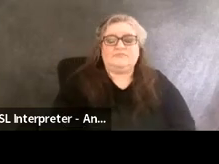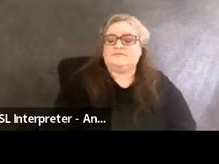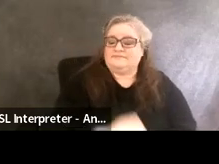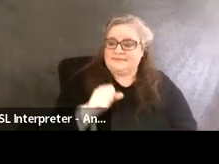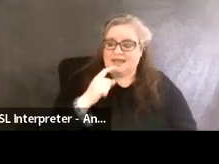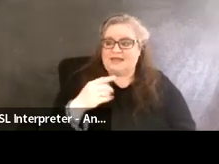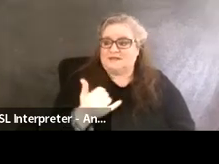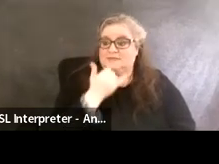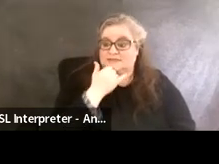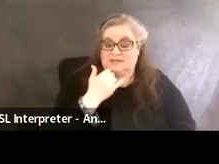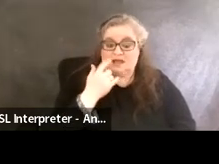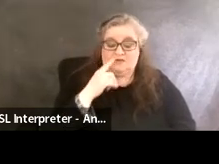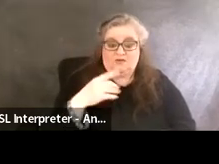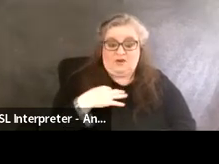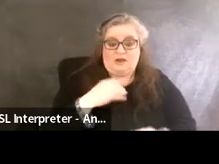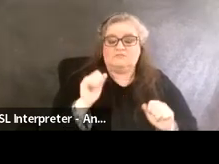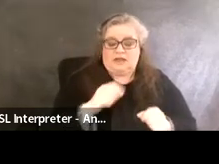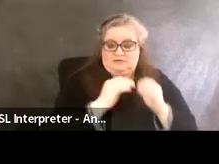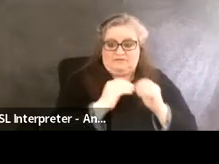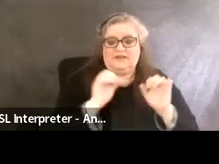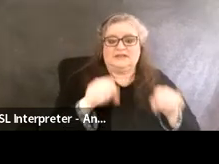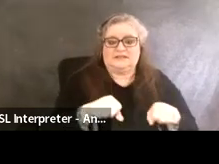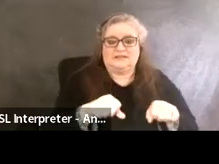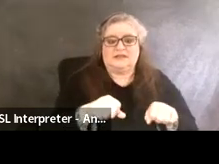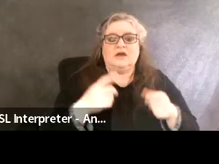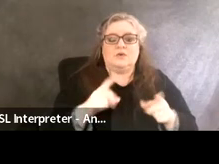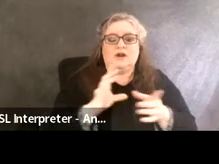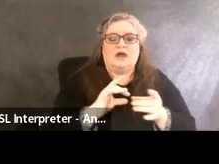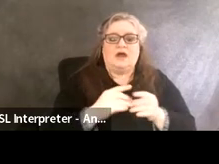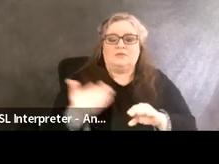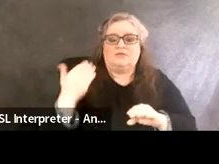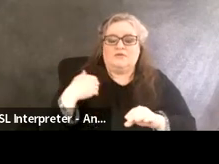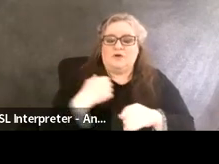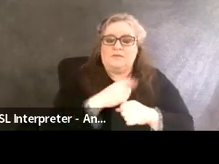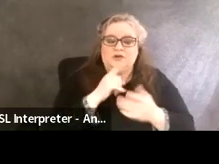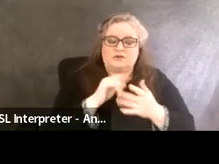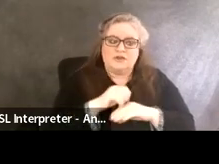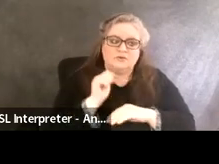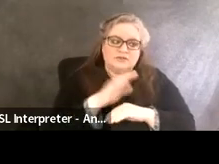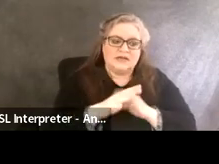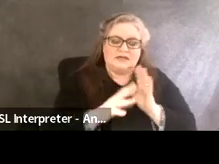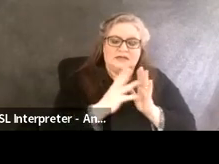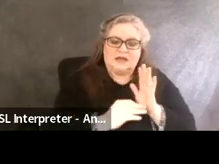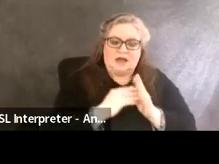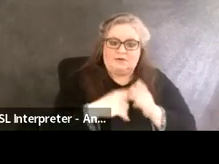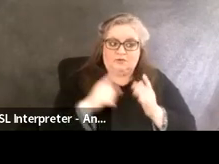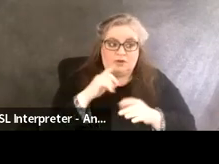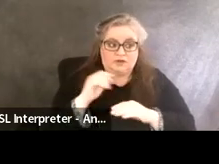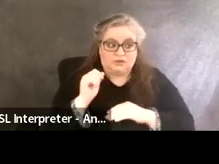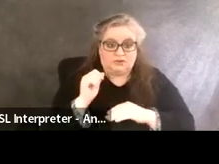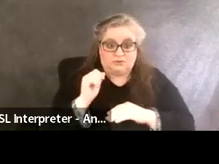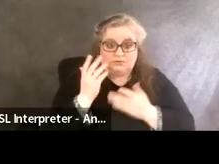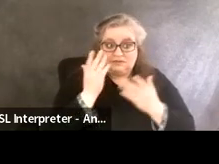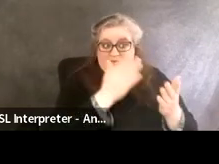on a submitted application can be fixed. So when I mentioned before, making sure and sending a copy of what you submitted to